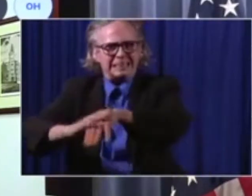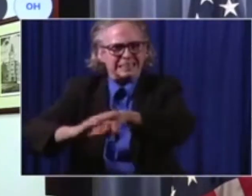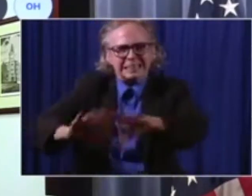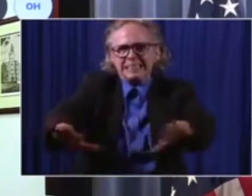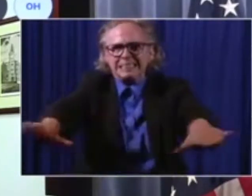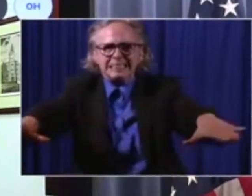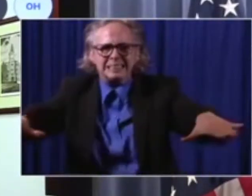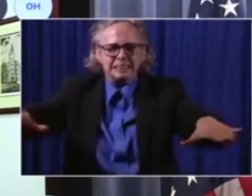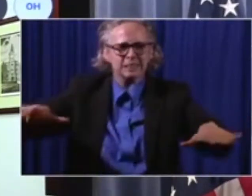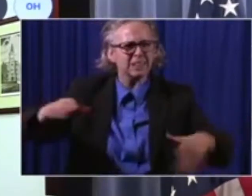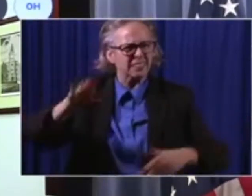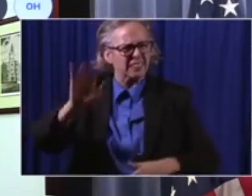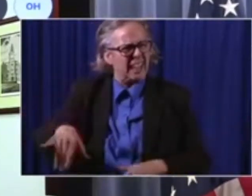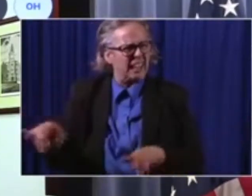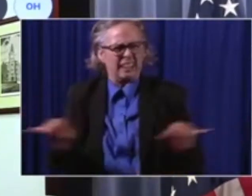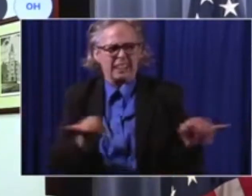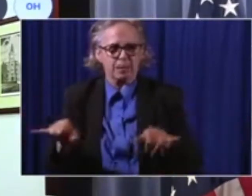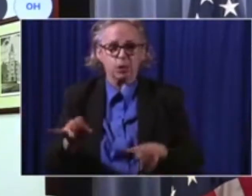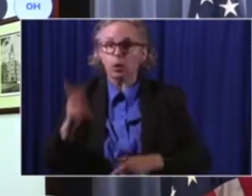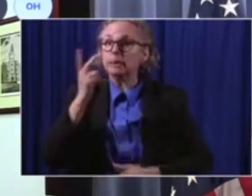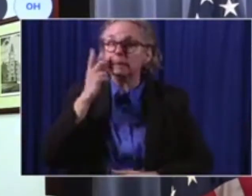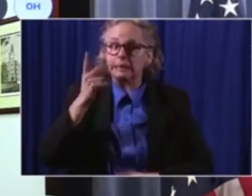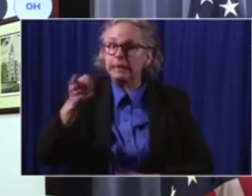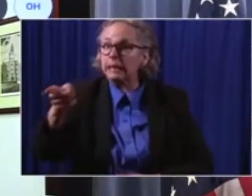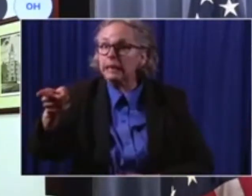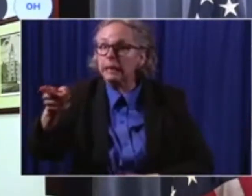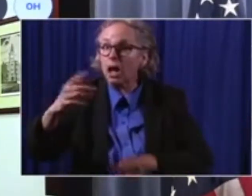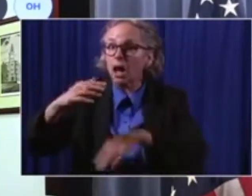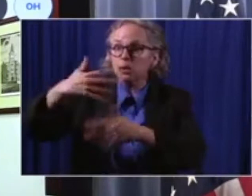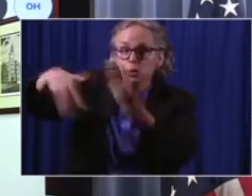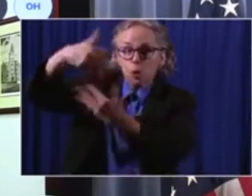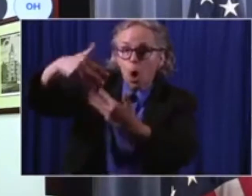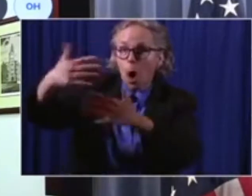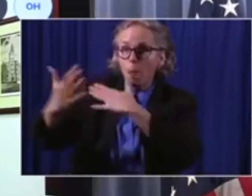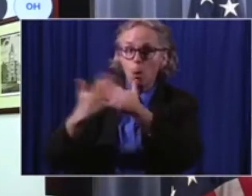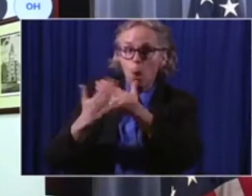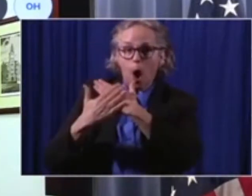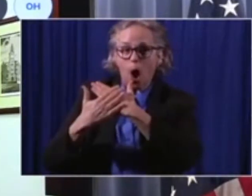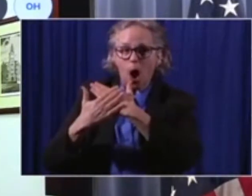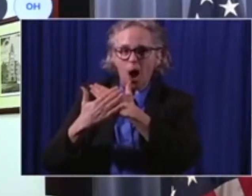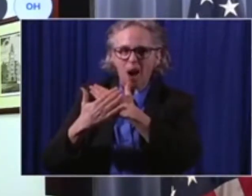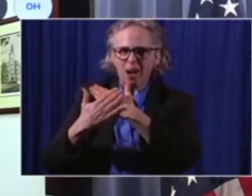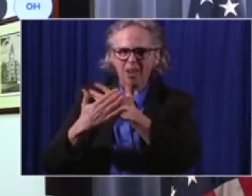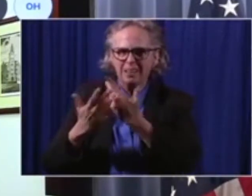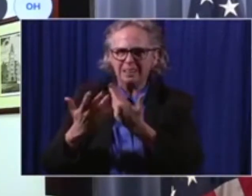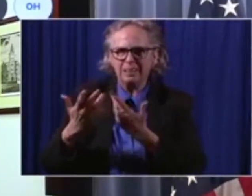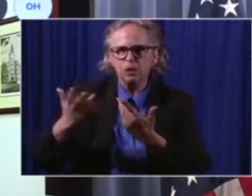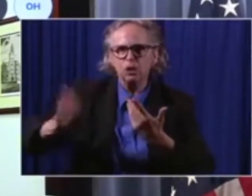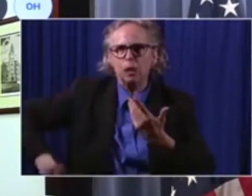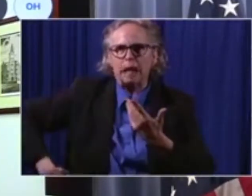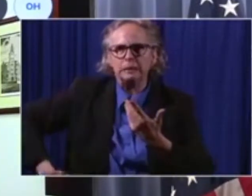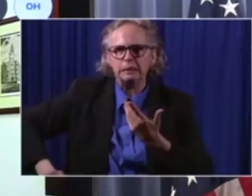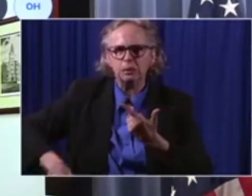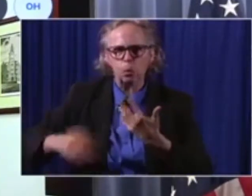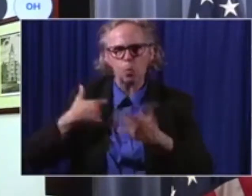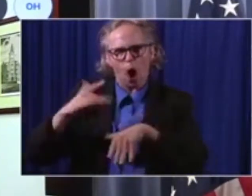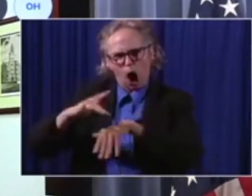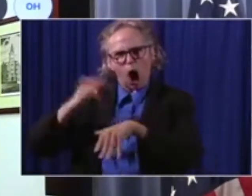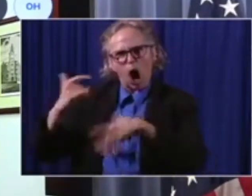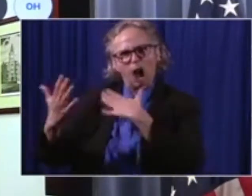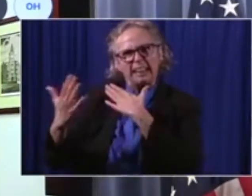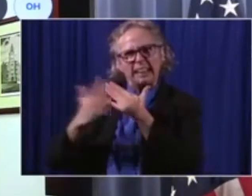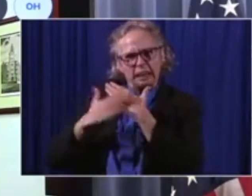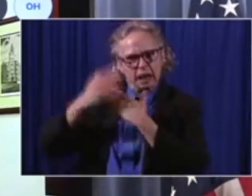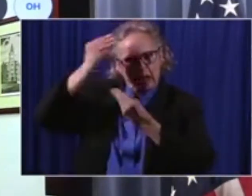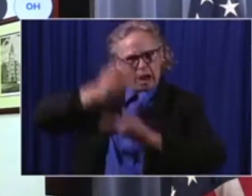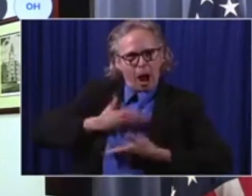you can already see it raining outside. What this system is designed to do is to look forward. Where is the virus